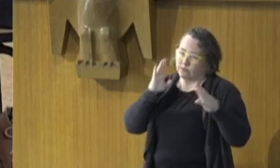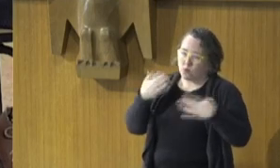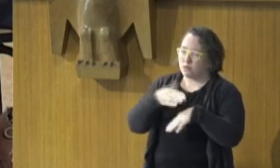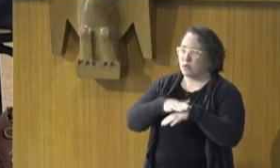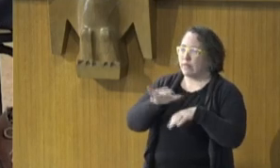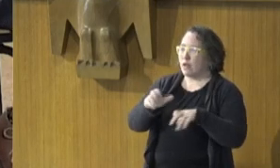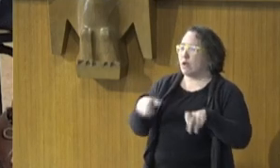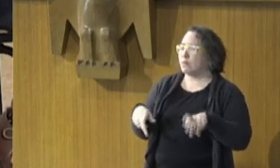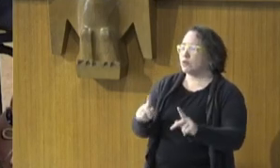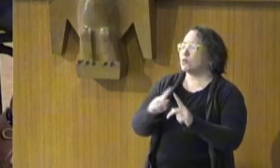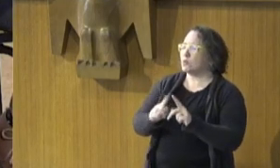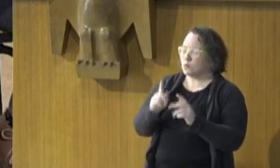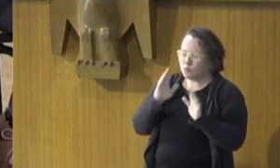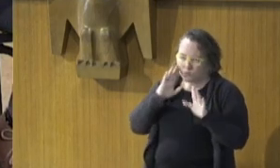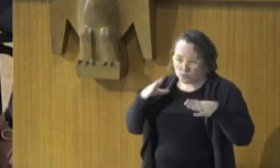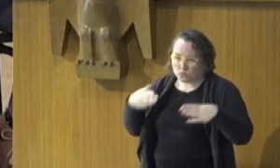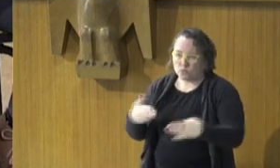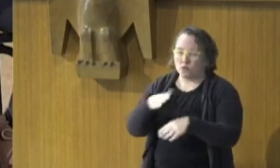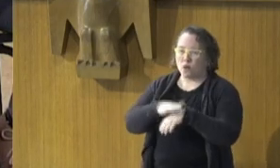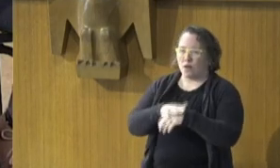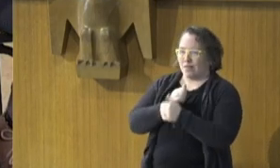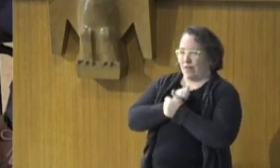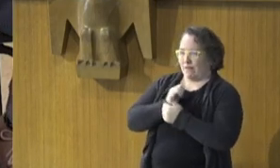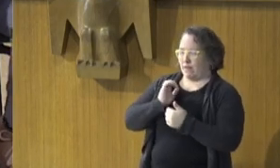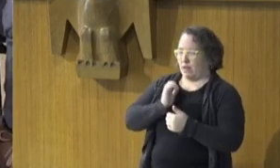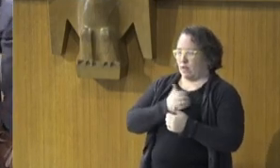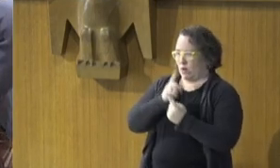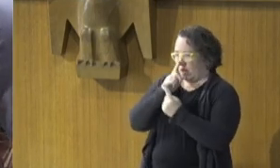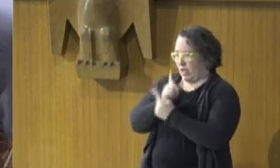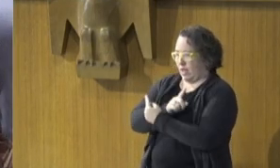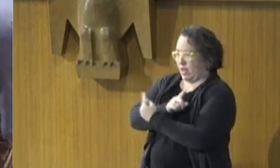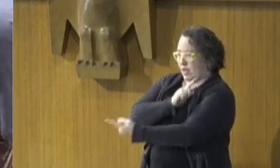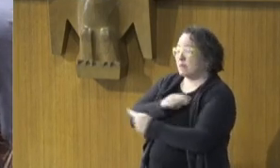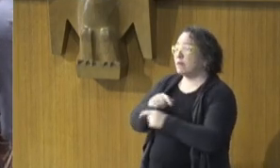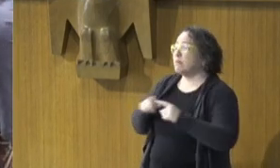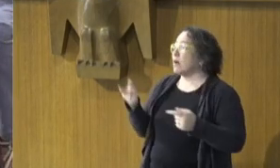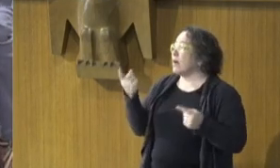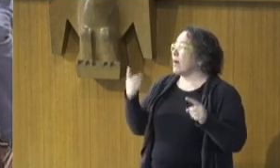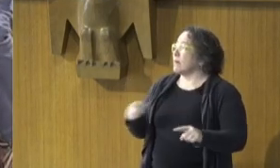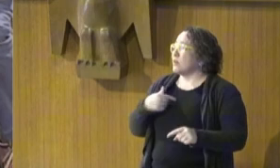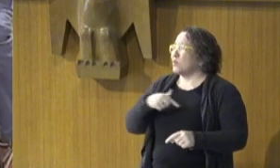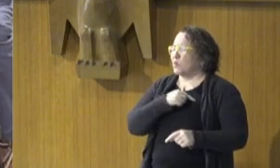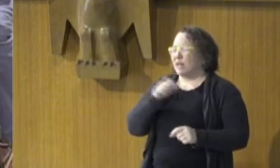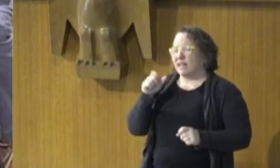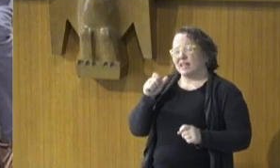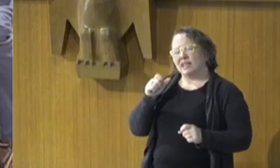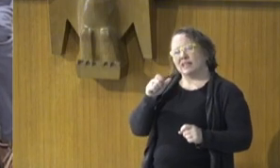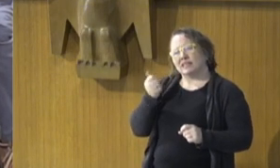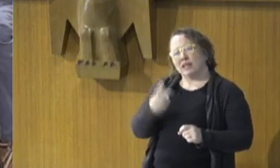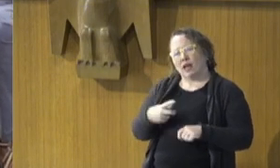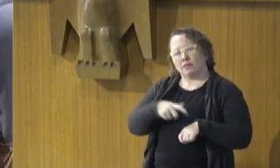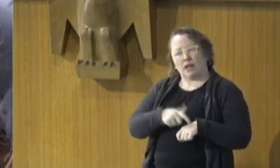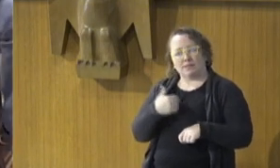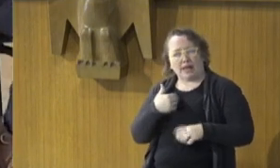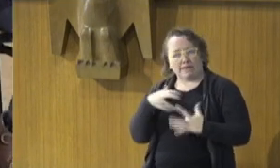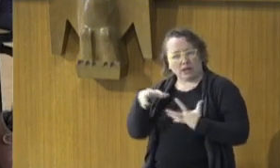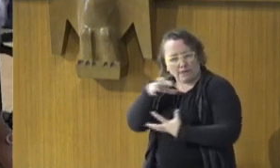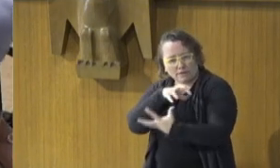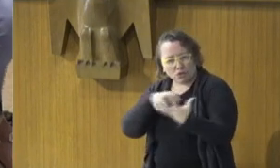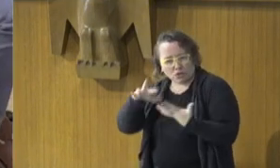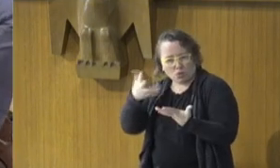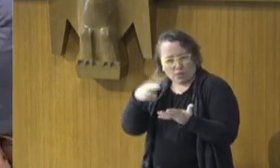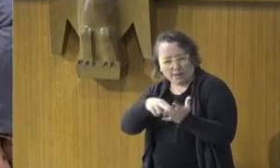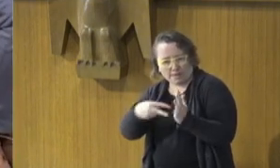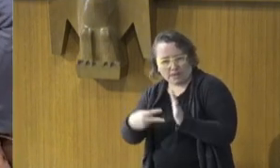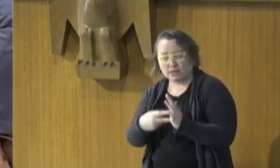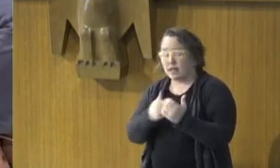and preach. But sometimes there's confusion about what exactly it means to love your enemy. Loving your